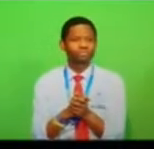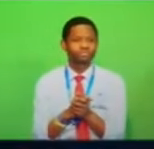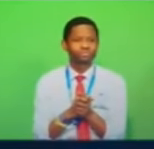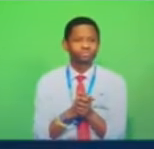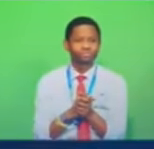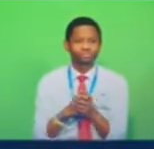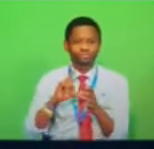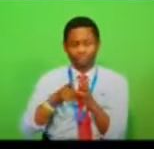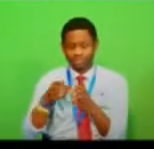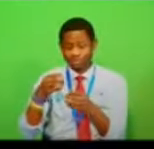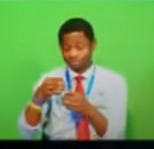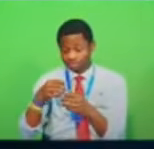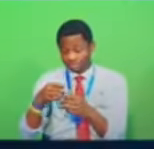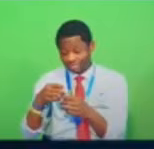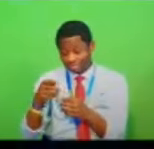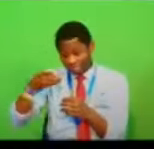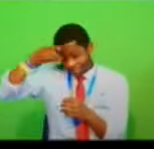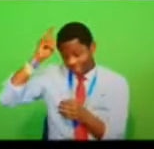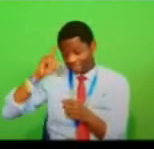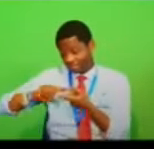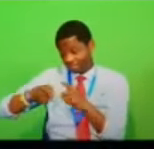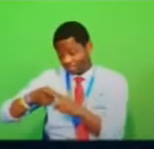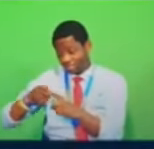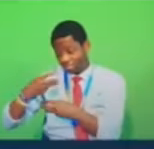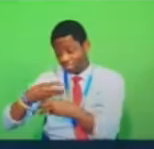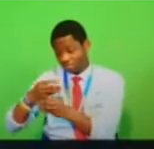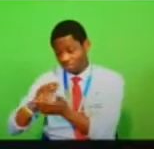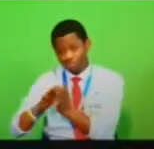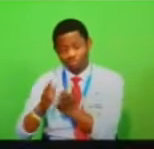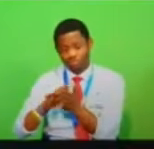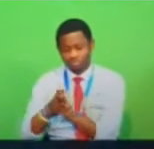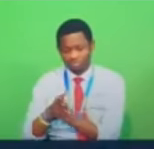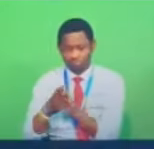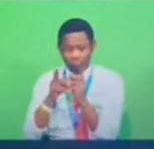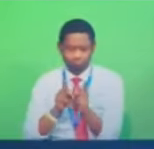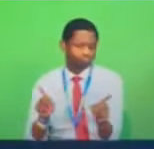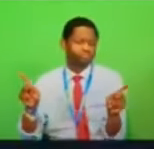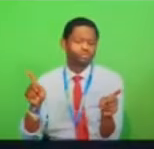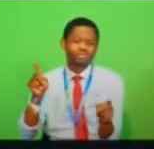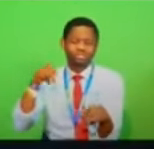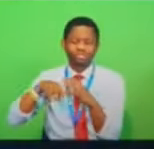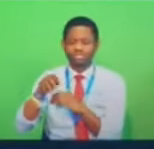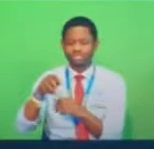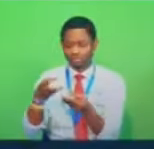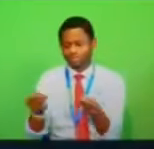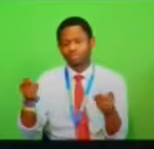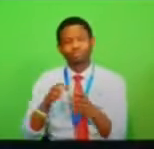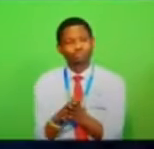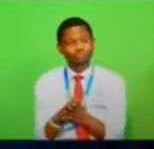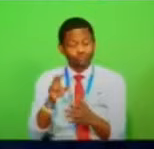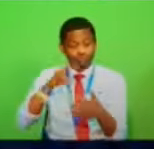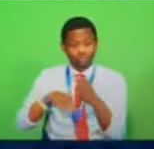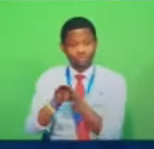they made God popular in Babylon. When you read Daniel chapter 2, Daniel chapter 3, and Daniel chapter 4, in many